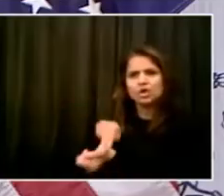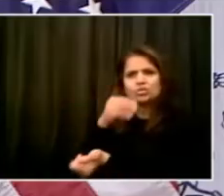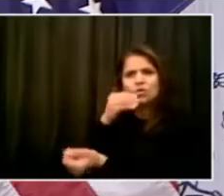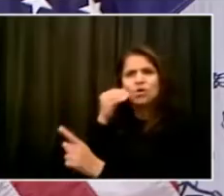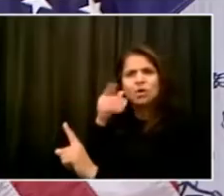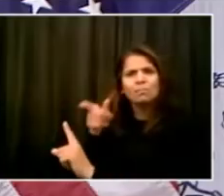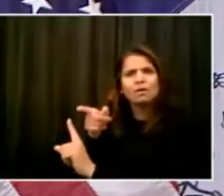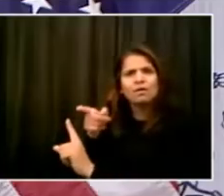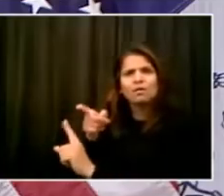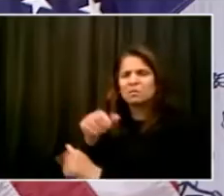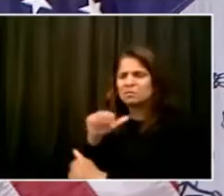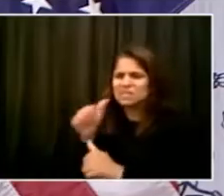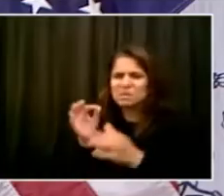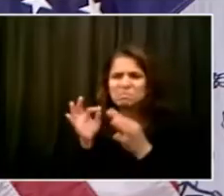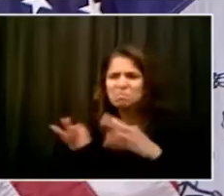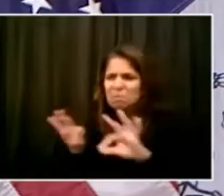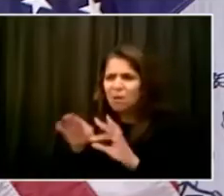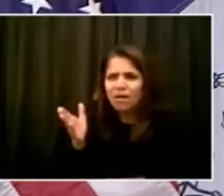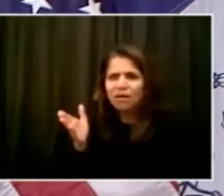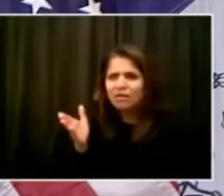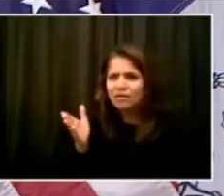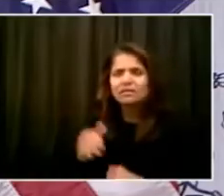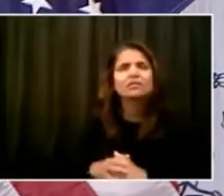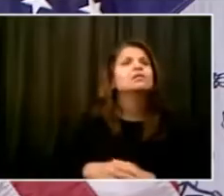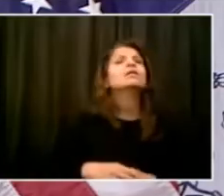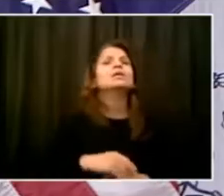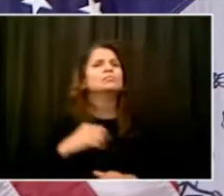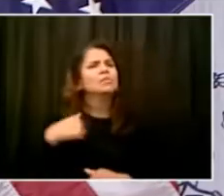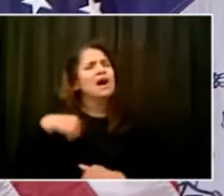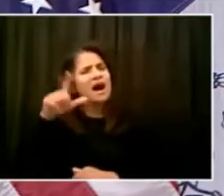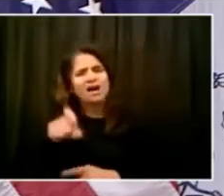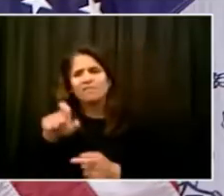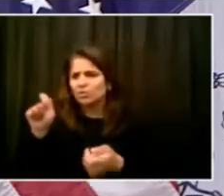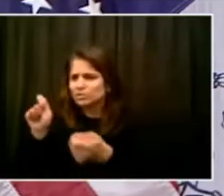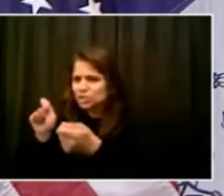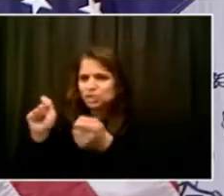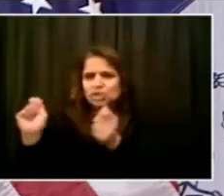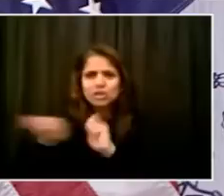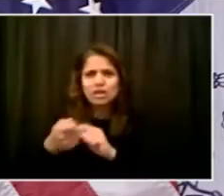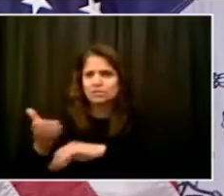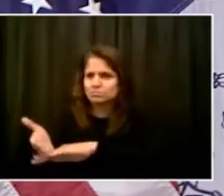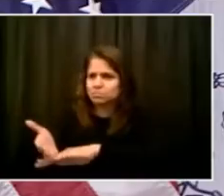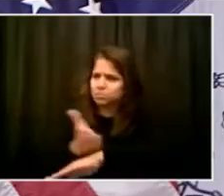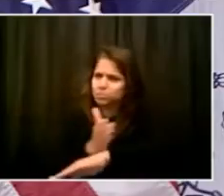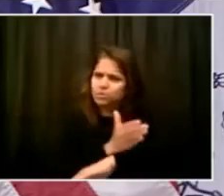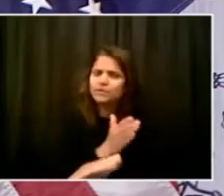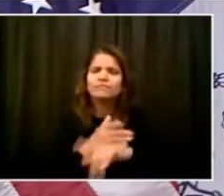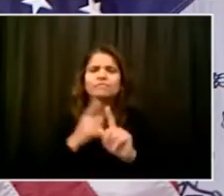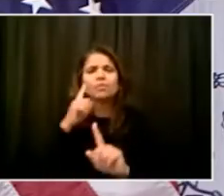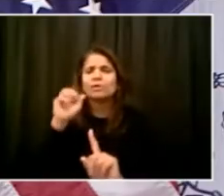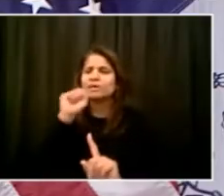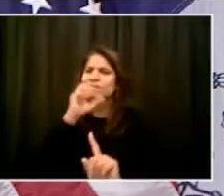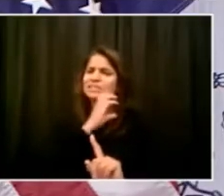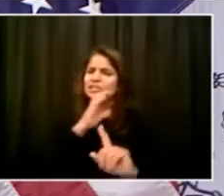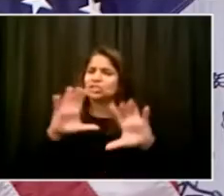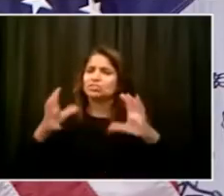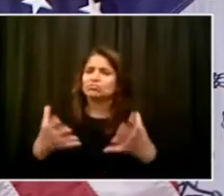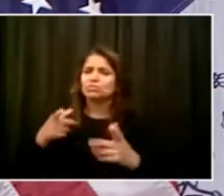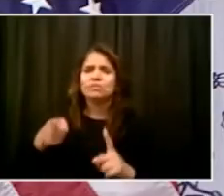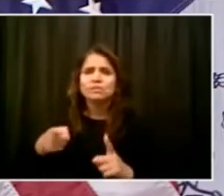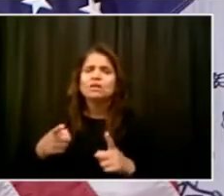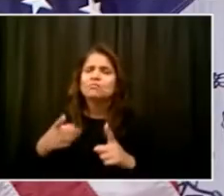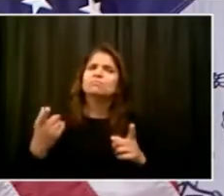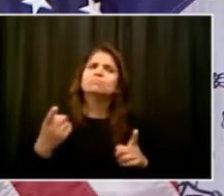as they possibly can. And that should be federal support first, and of course the state has a role to play, but I certainly don't rule out the